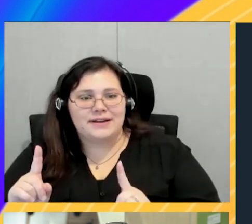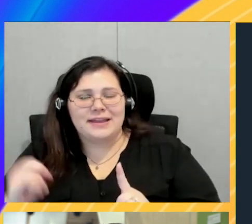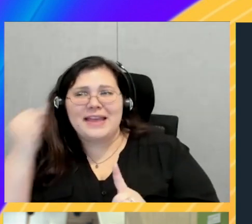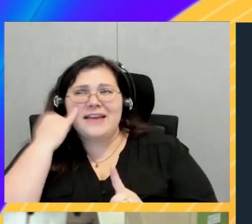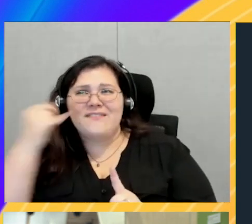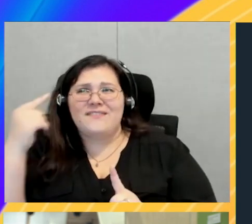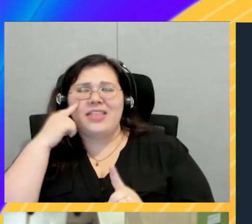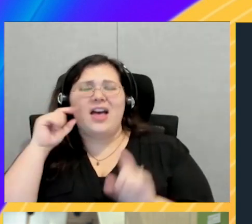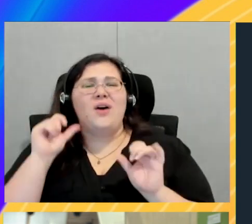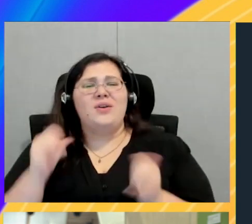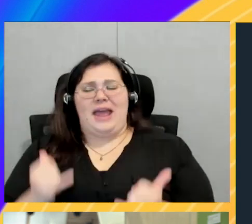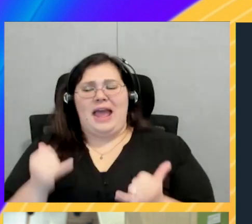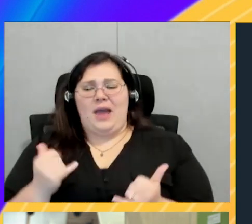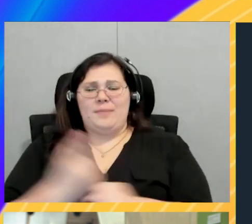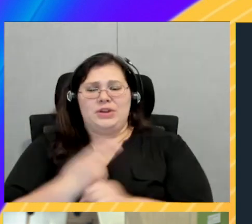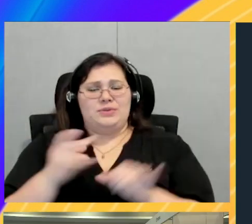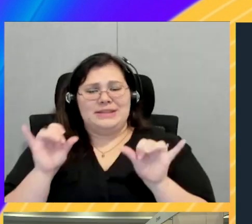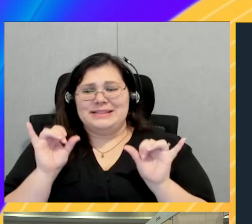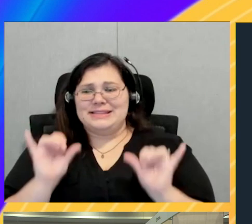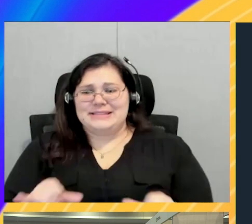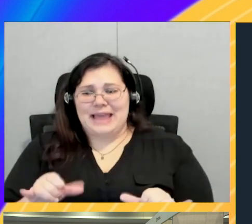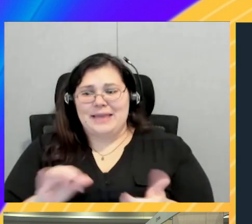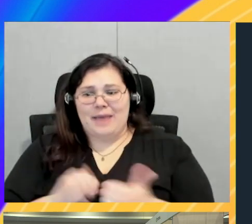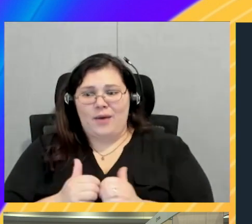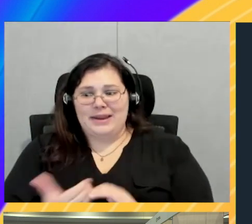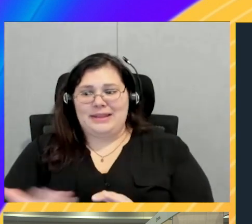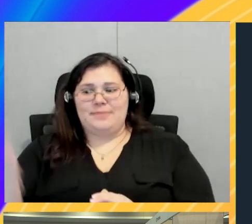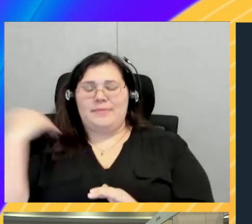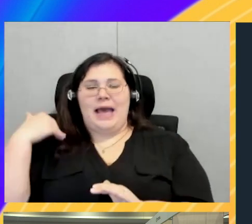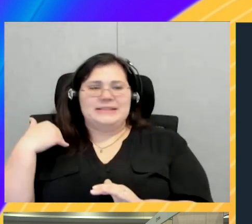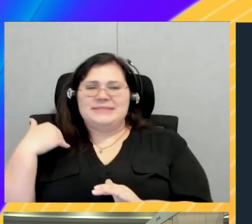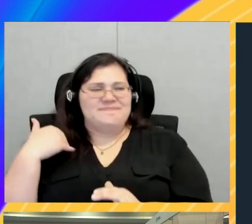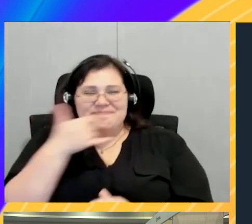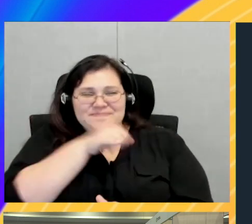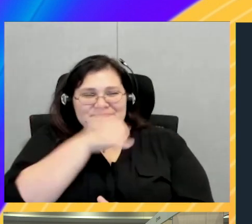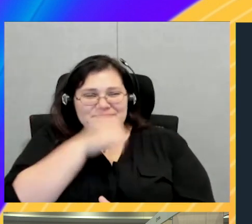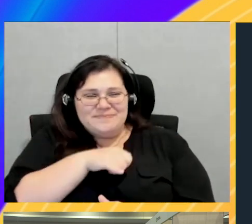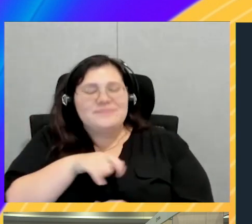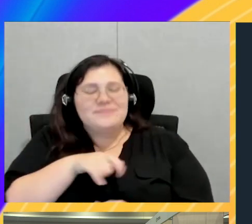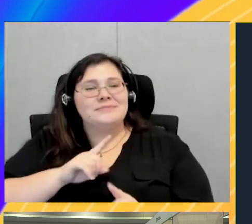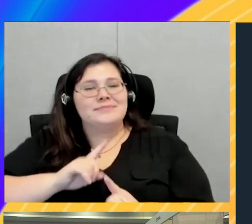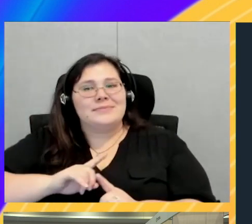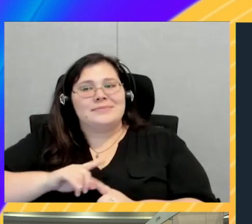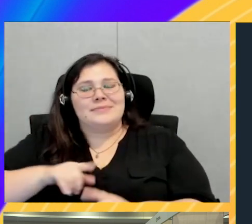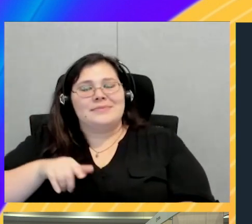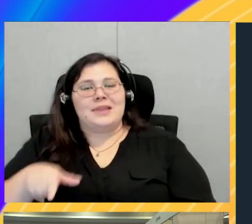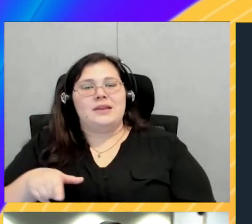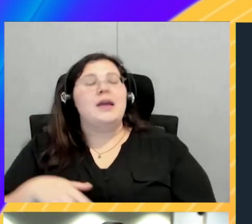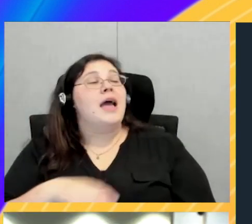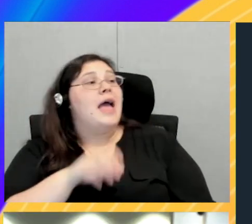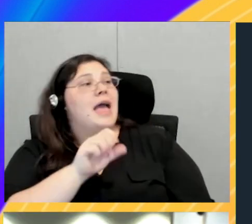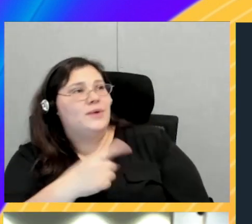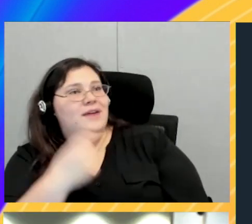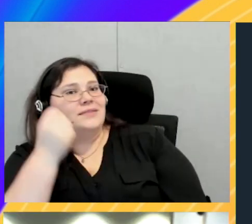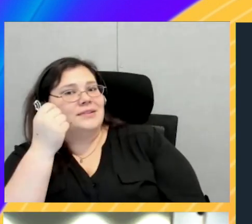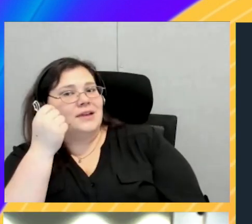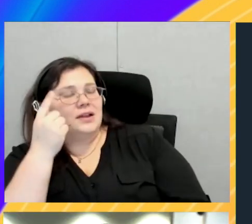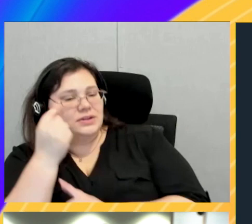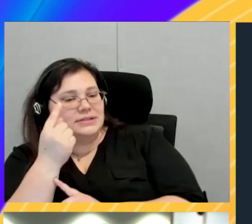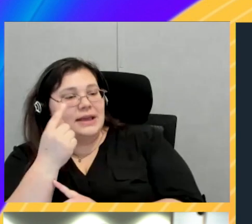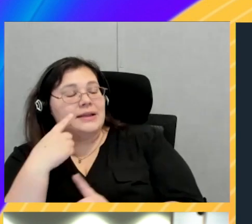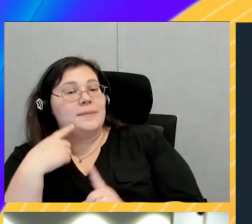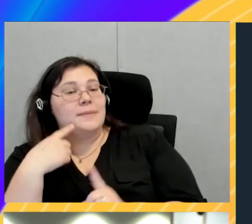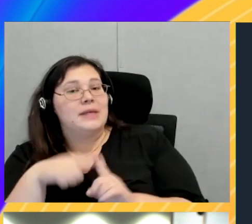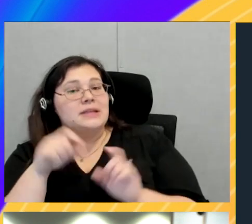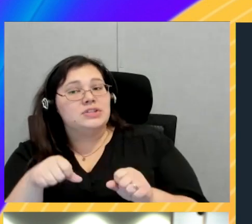Well, you have to extend that analogy a little bit to say, and also at any moment in time, you can decide whether that car is a subcompact